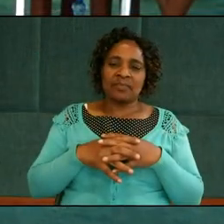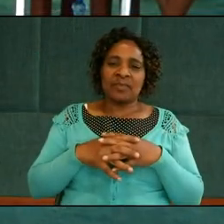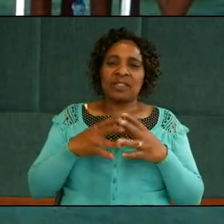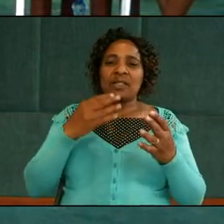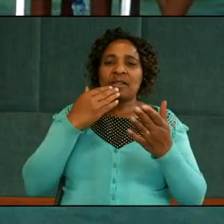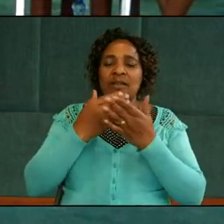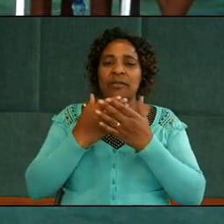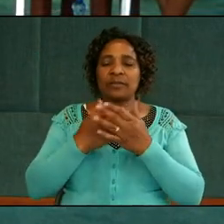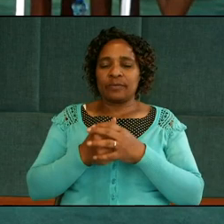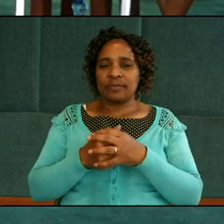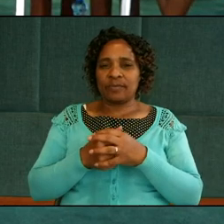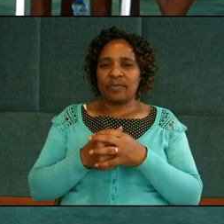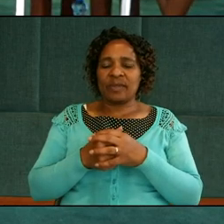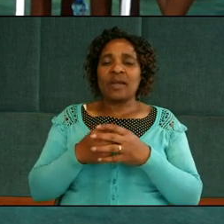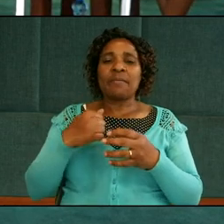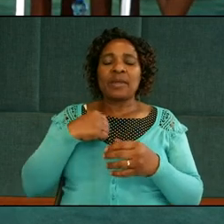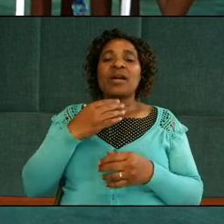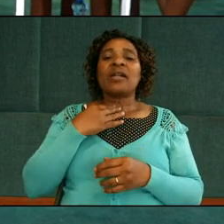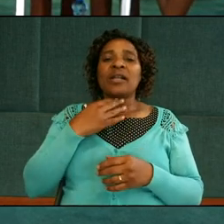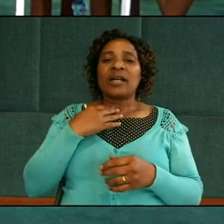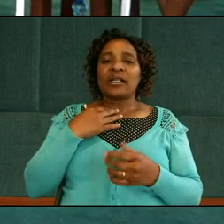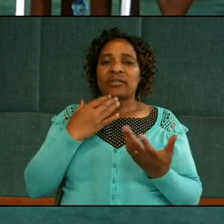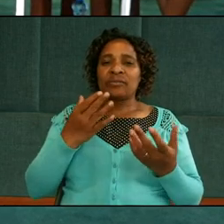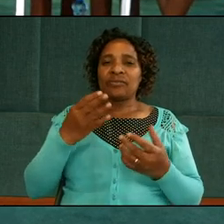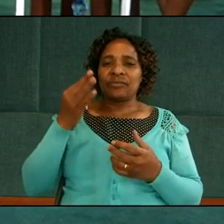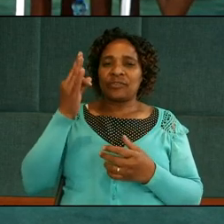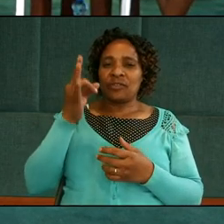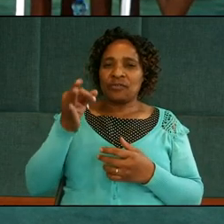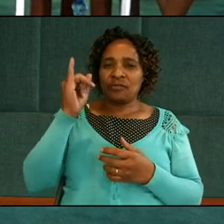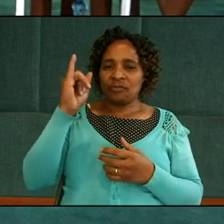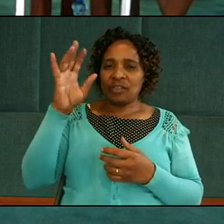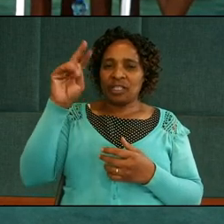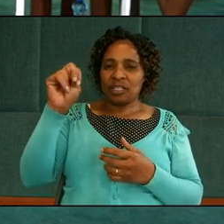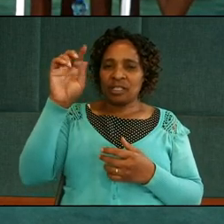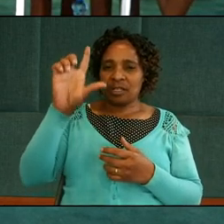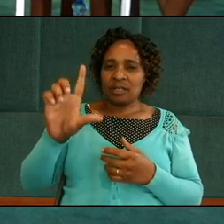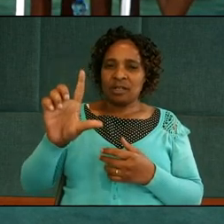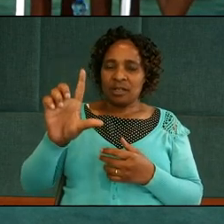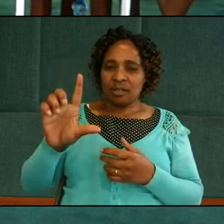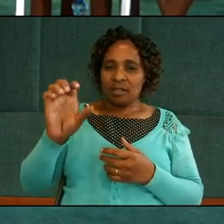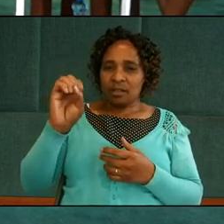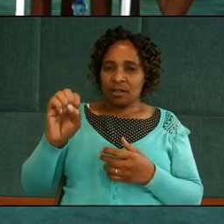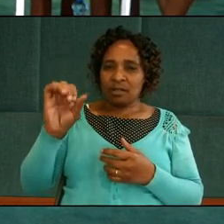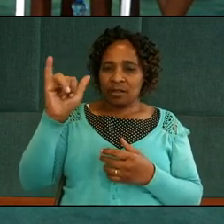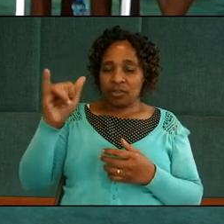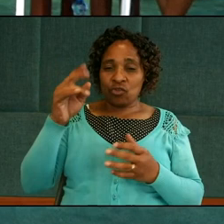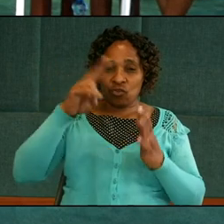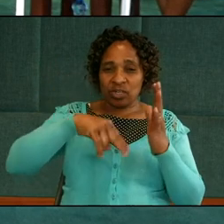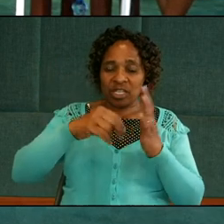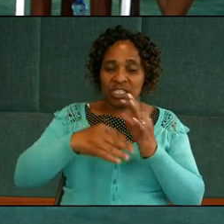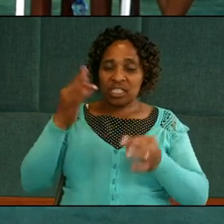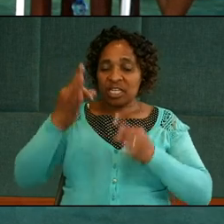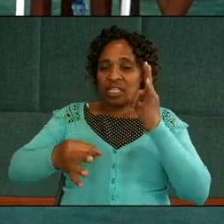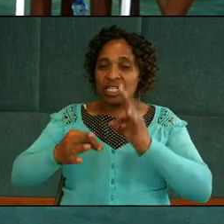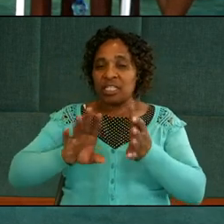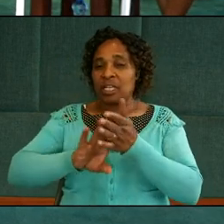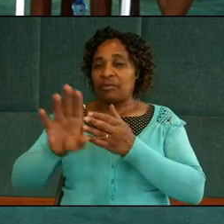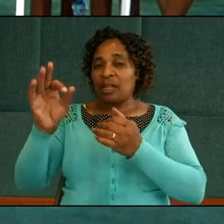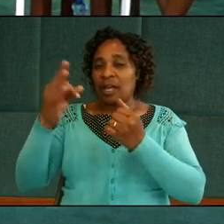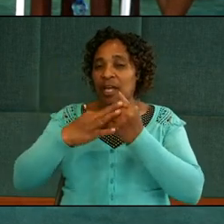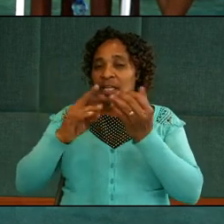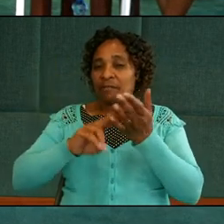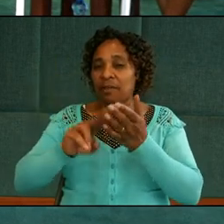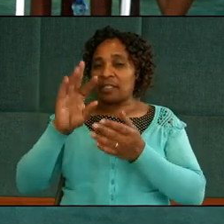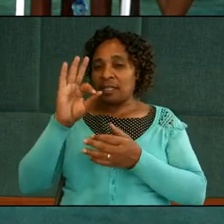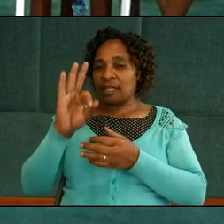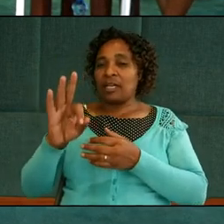Thanks for that. So I'd like to ask Finley to please read the book of Judges chapter 8, verse 33 to 35,